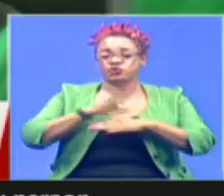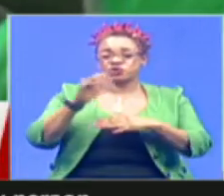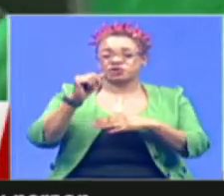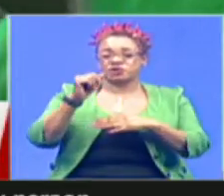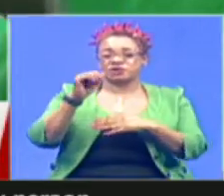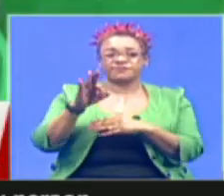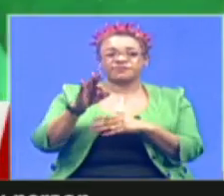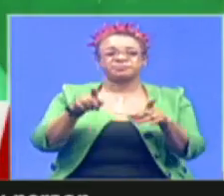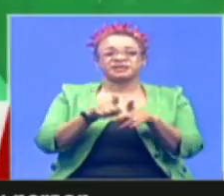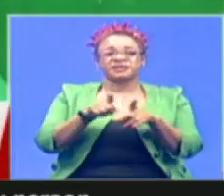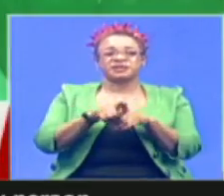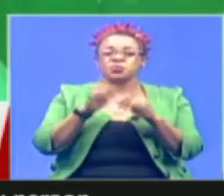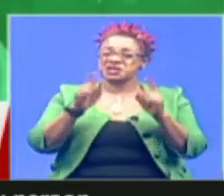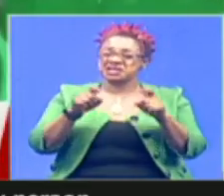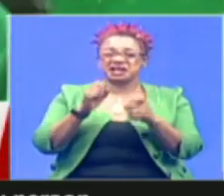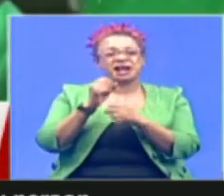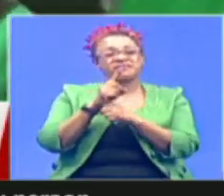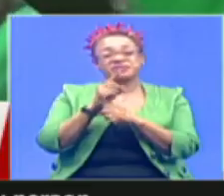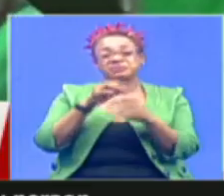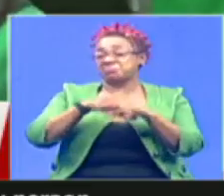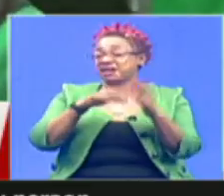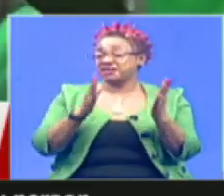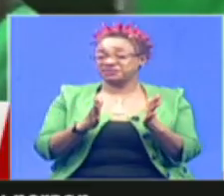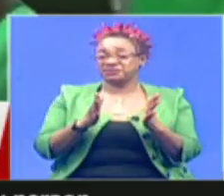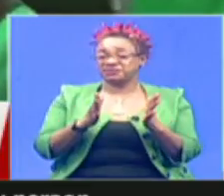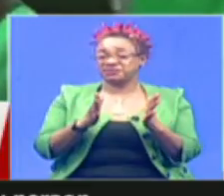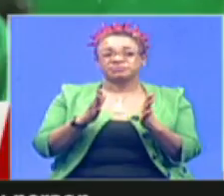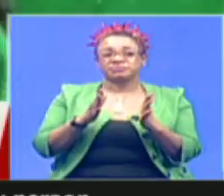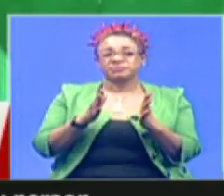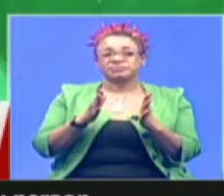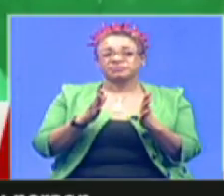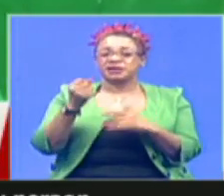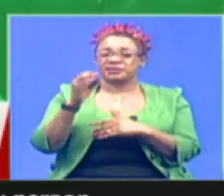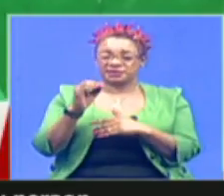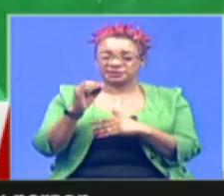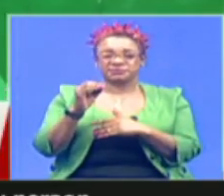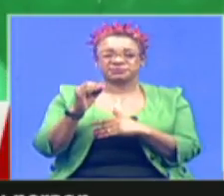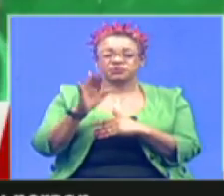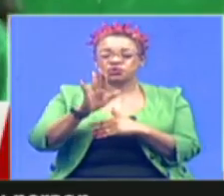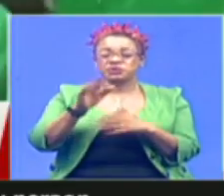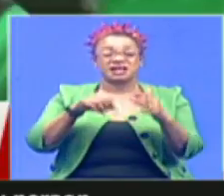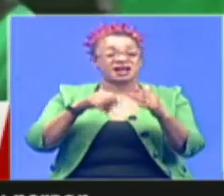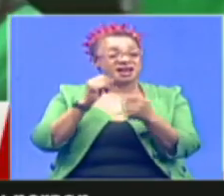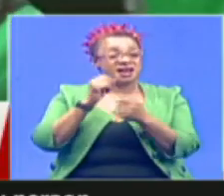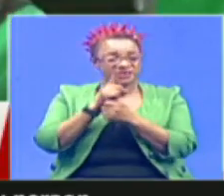the end of the day, you only need 11 players on the football pitch, and hopefully